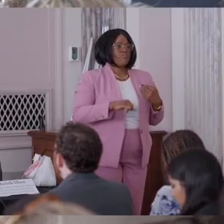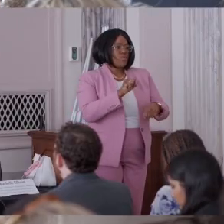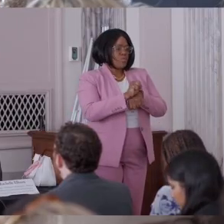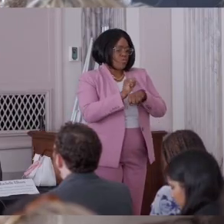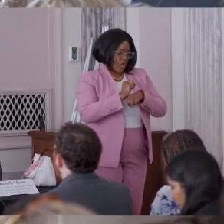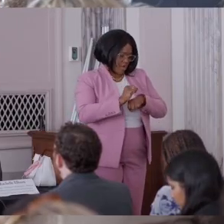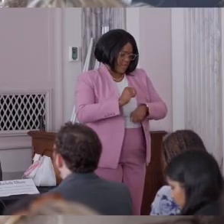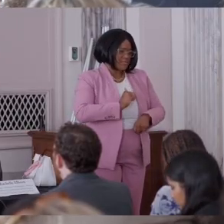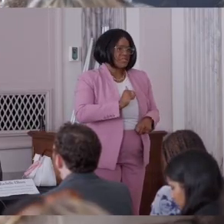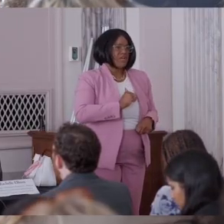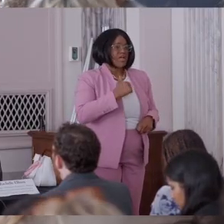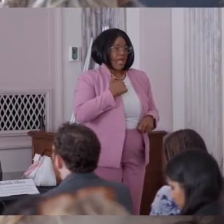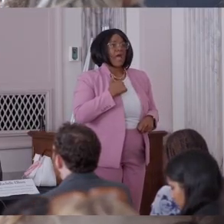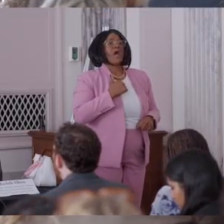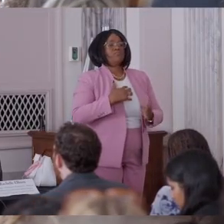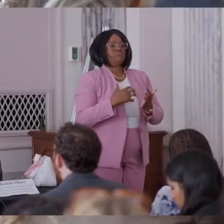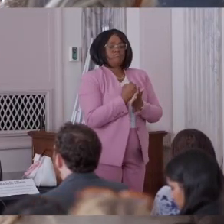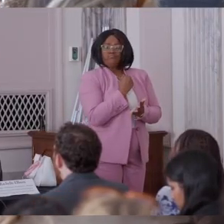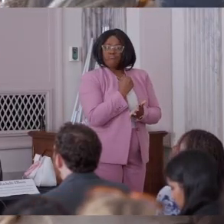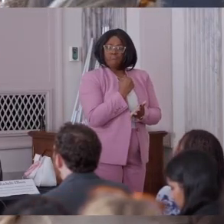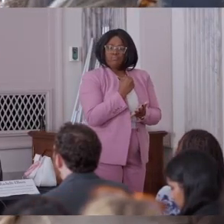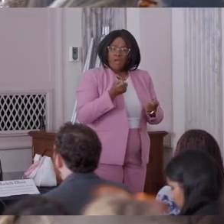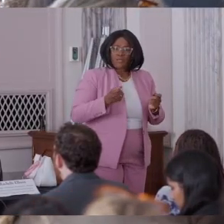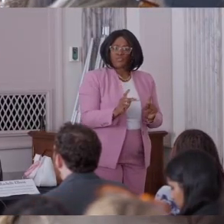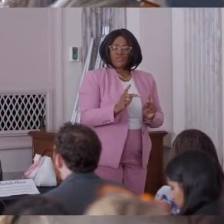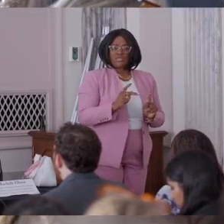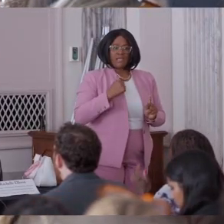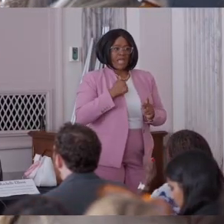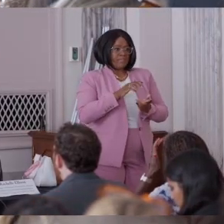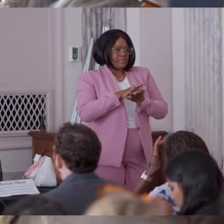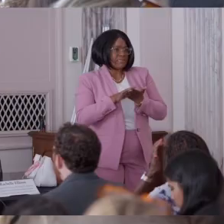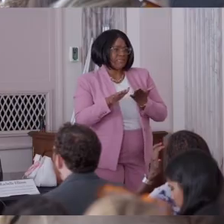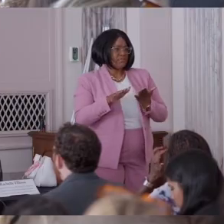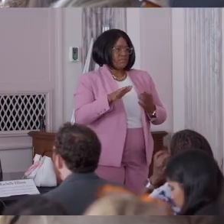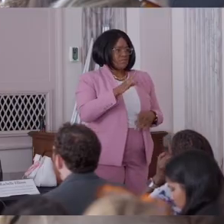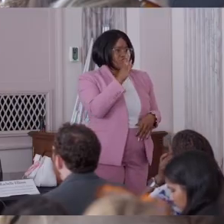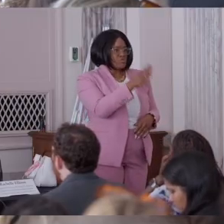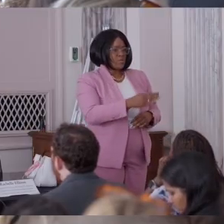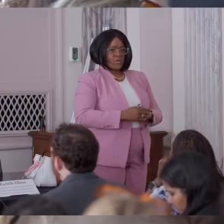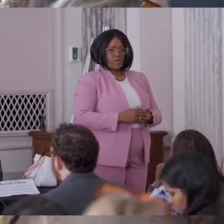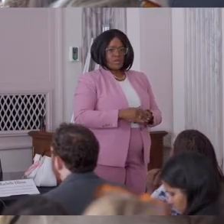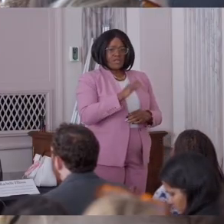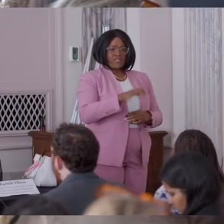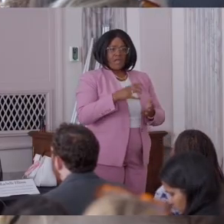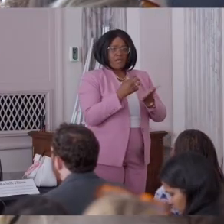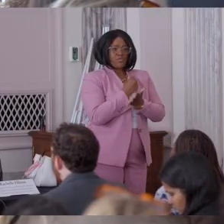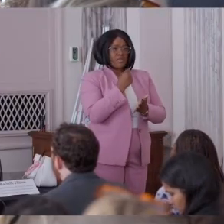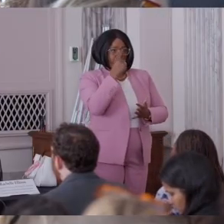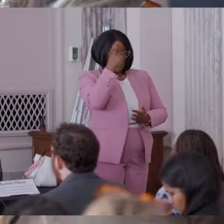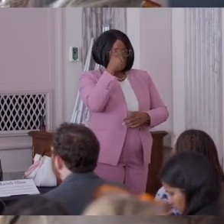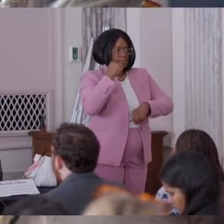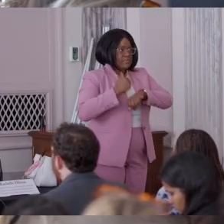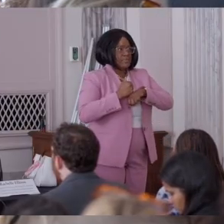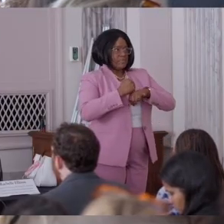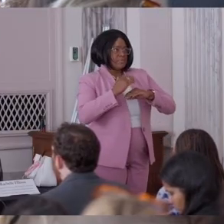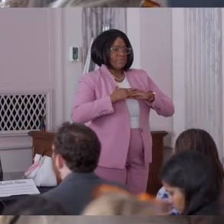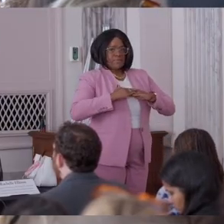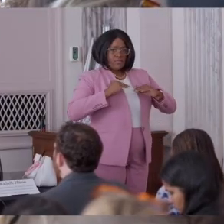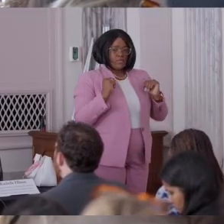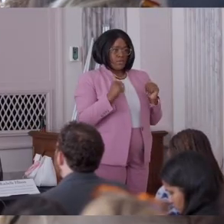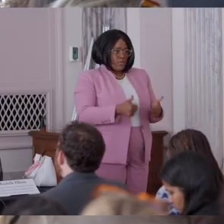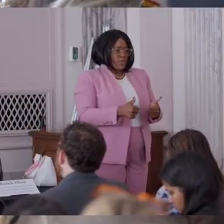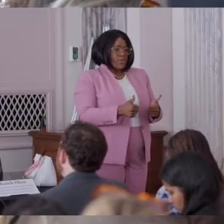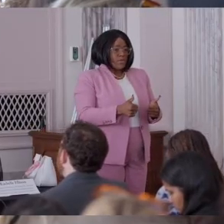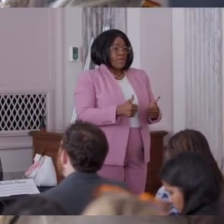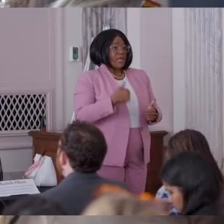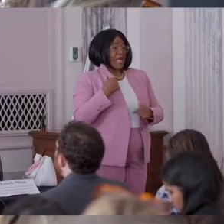me. I took that as an opportunity to get clean and sober. I took that as an opportunity to get mentally baseline. Mind you, I